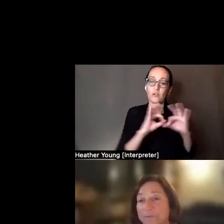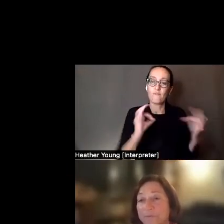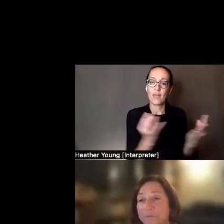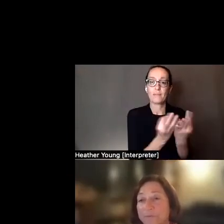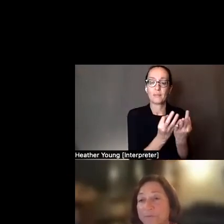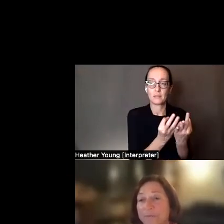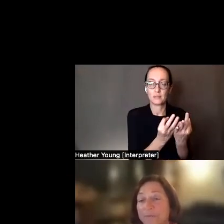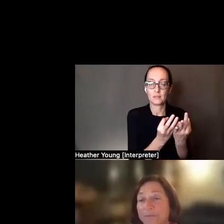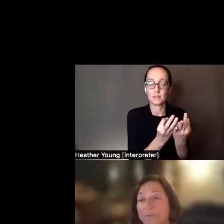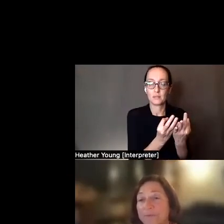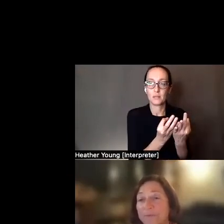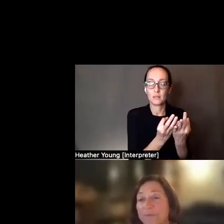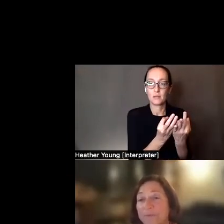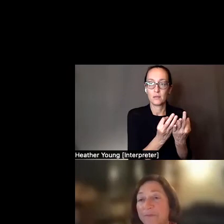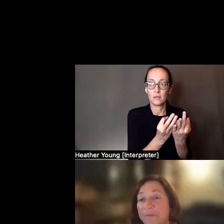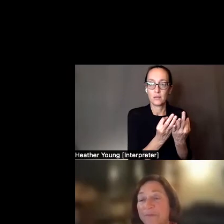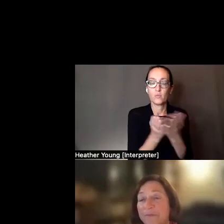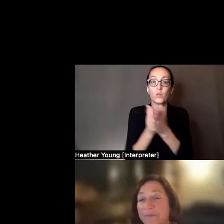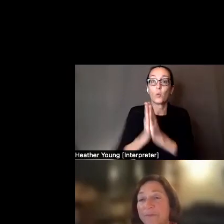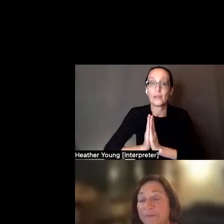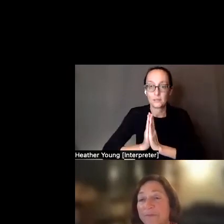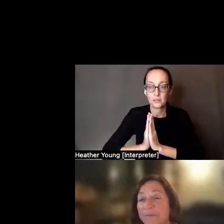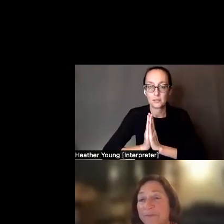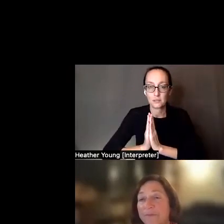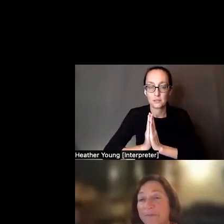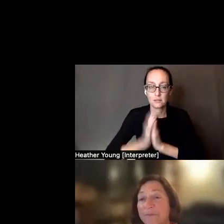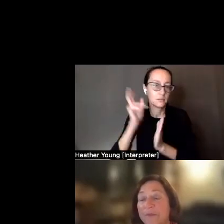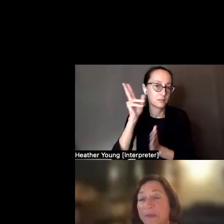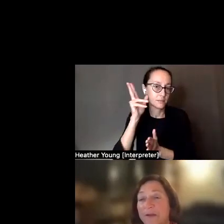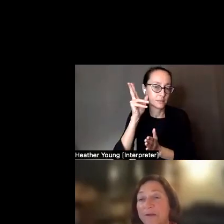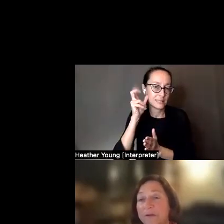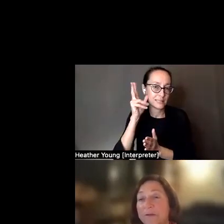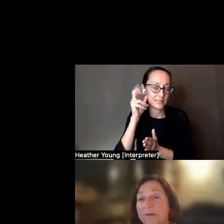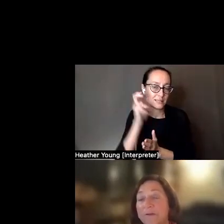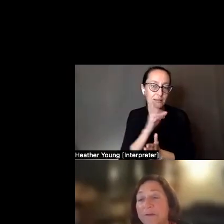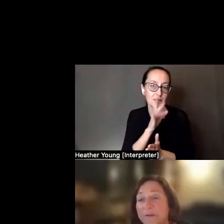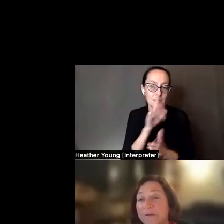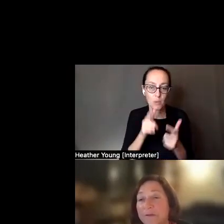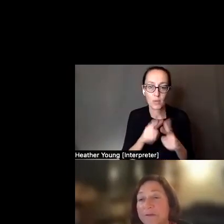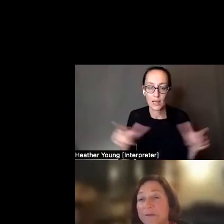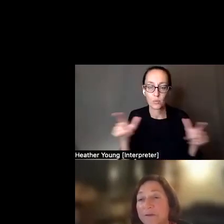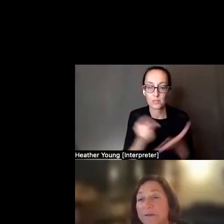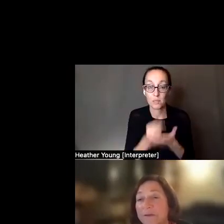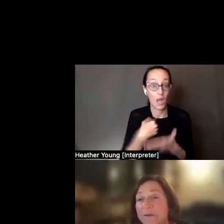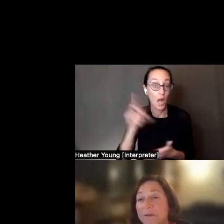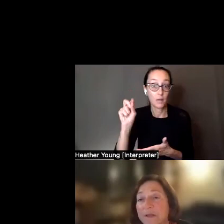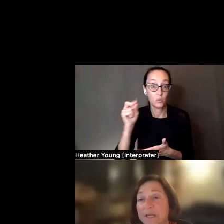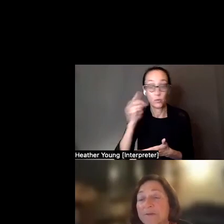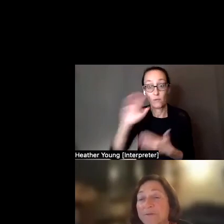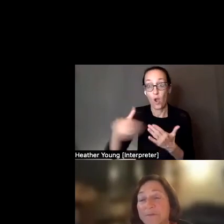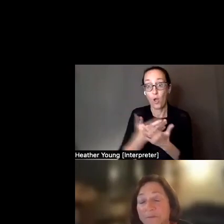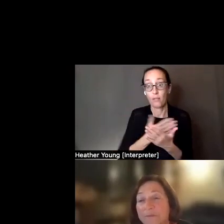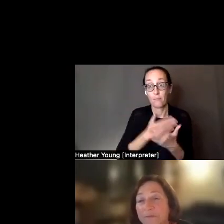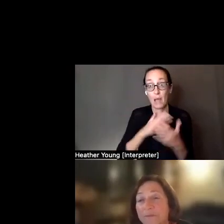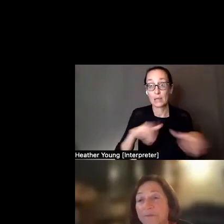request the listening and spoken language therapy for all their, I do for all my kids that have hearing loss, whether